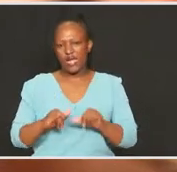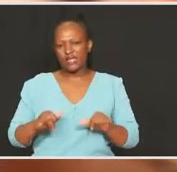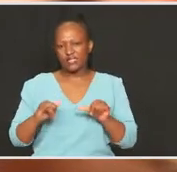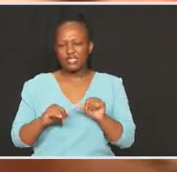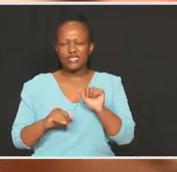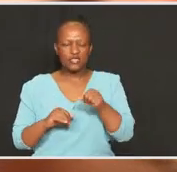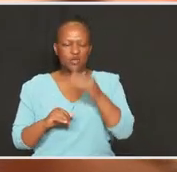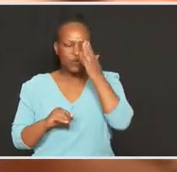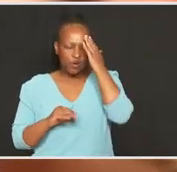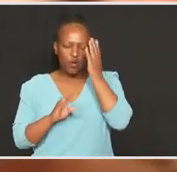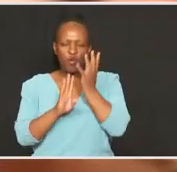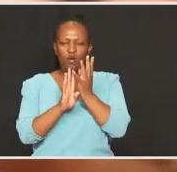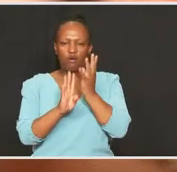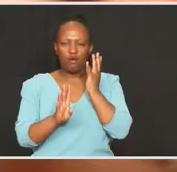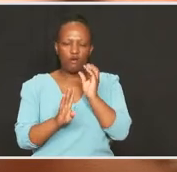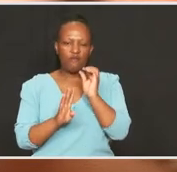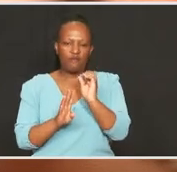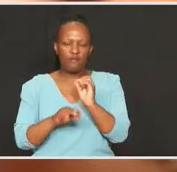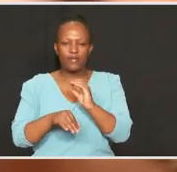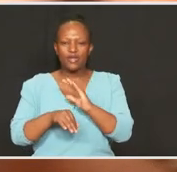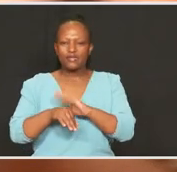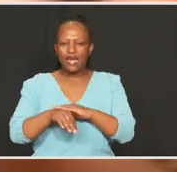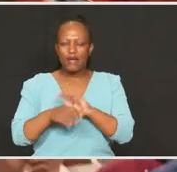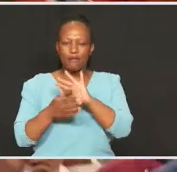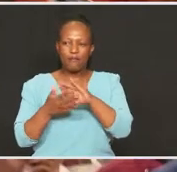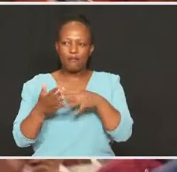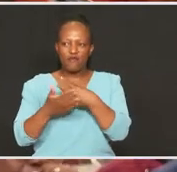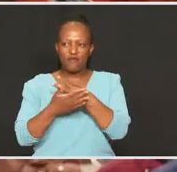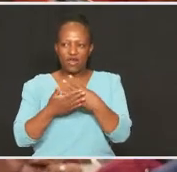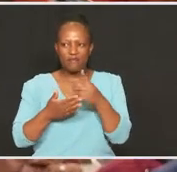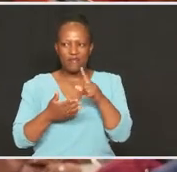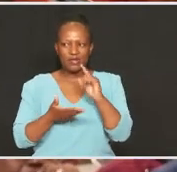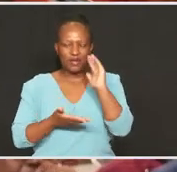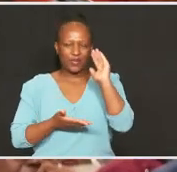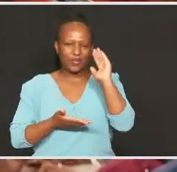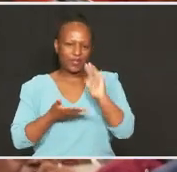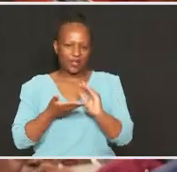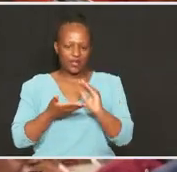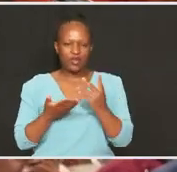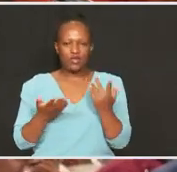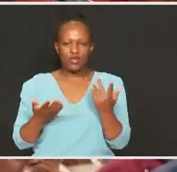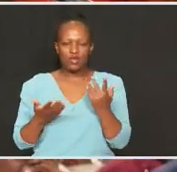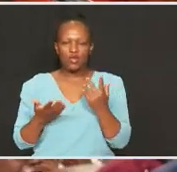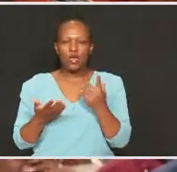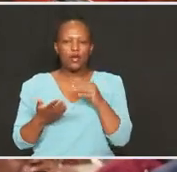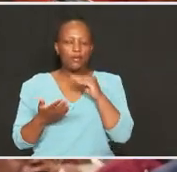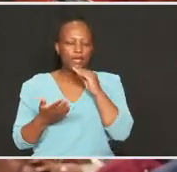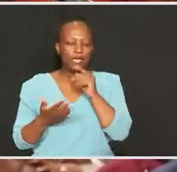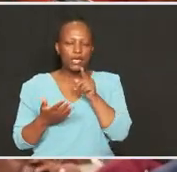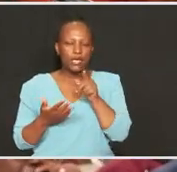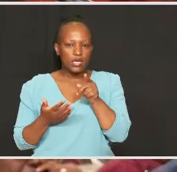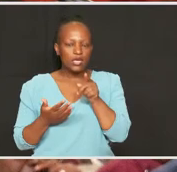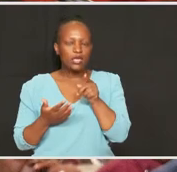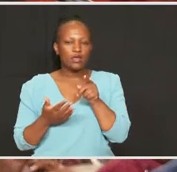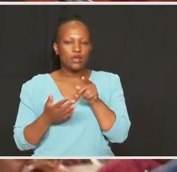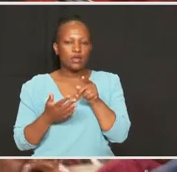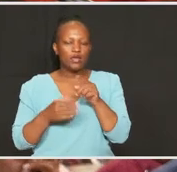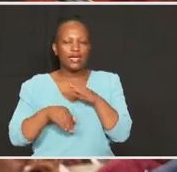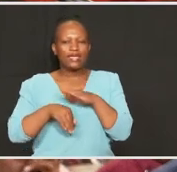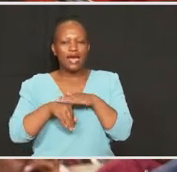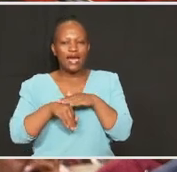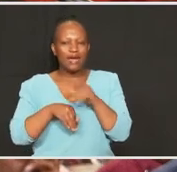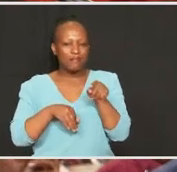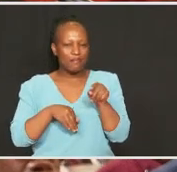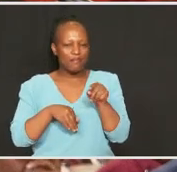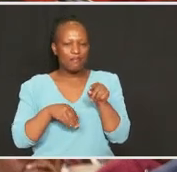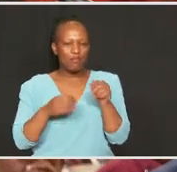may be long but if the time frame can be reduced such that at the end of the day the the time